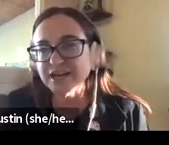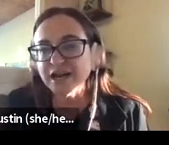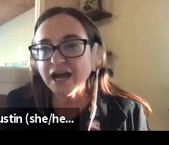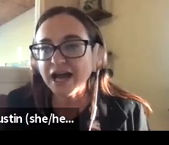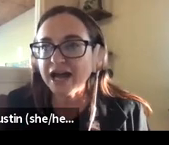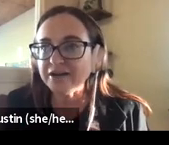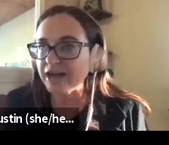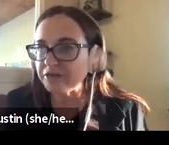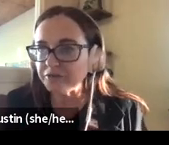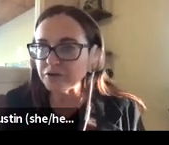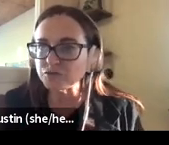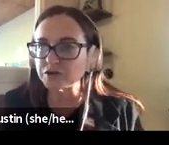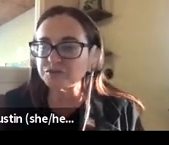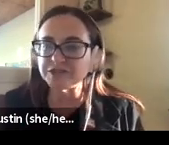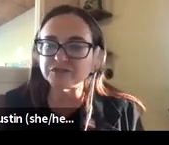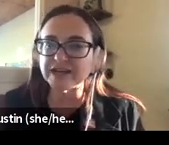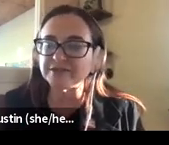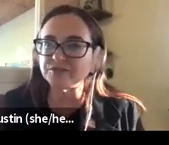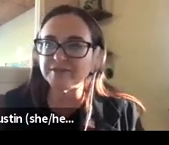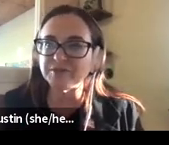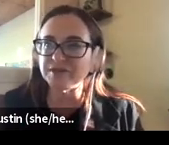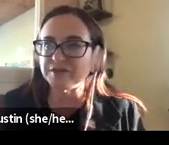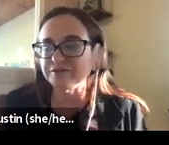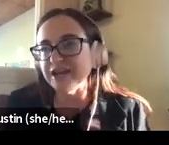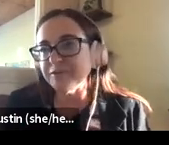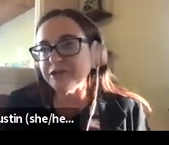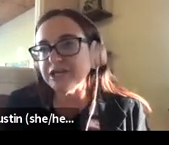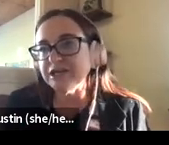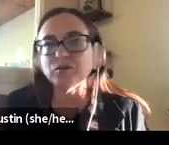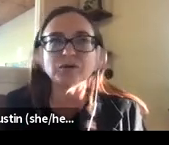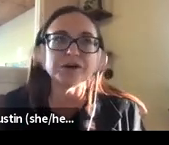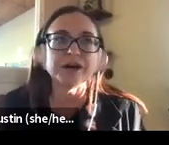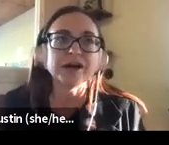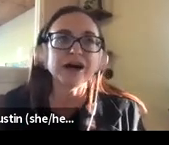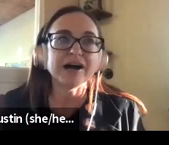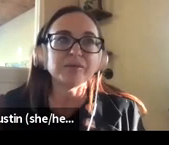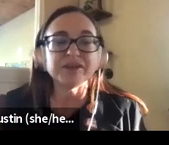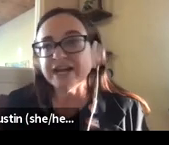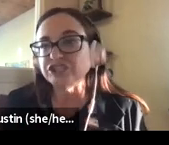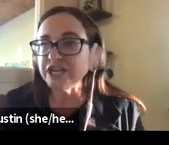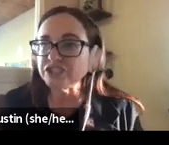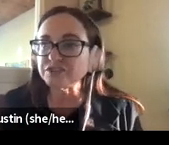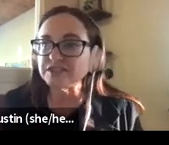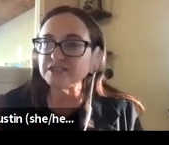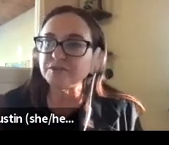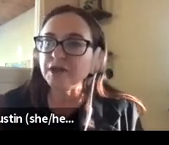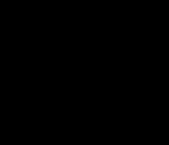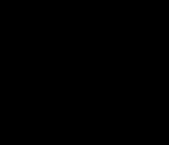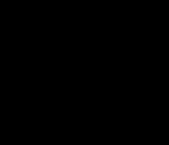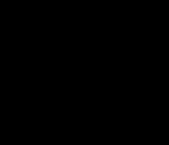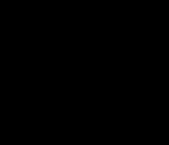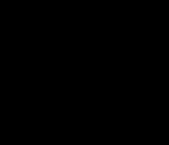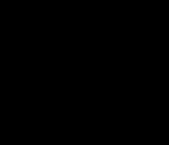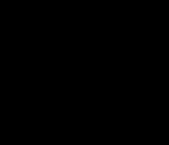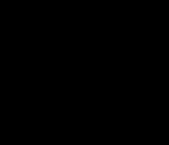violence. Have other folks worked with survivors, maybe within their family or within educational system,